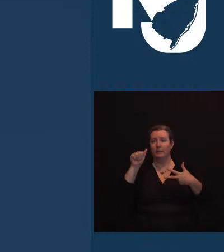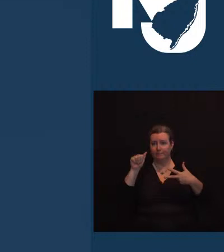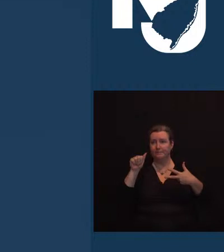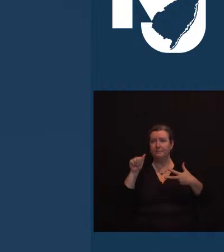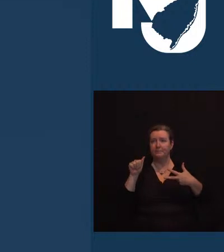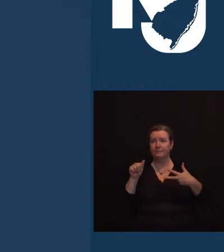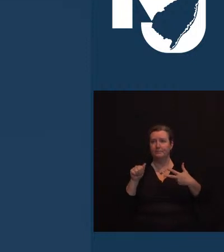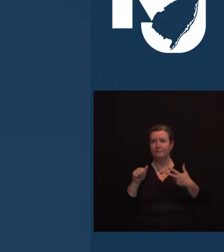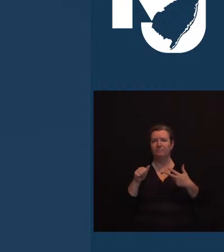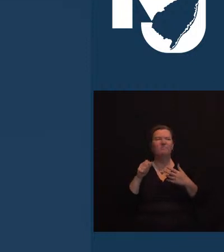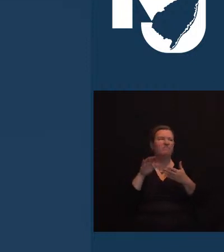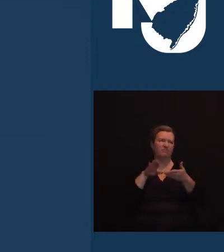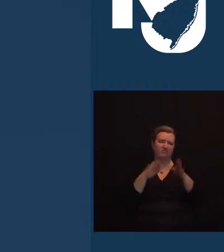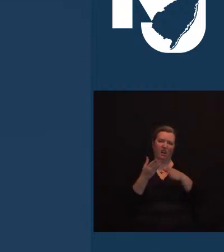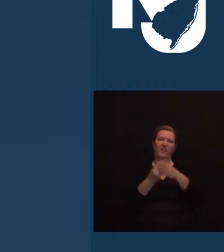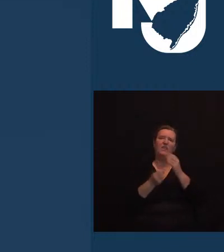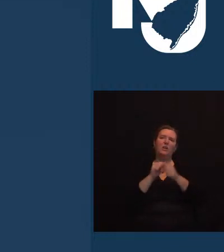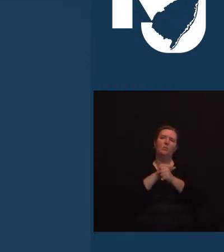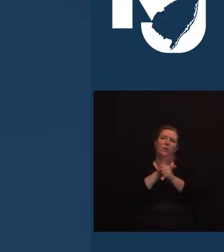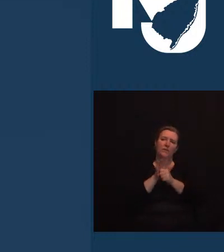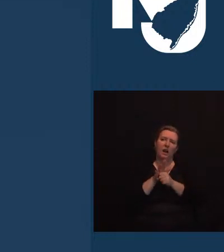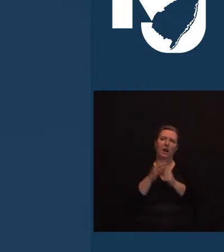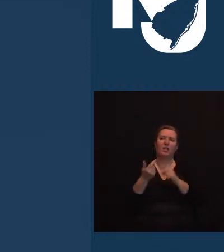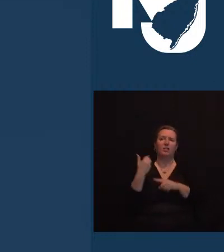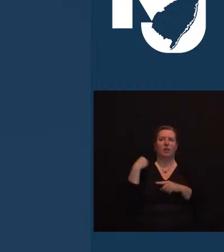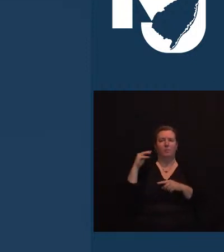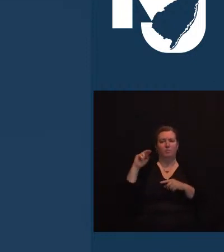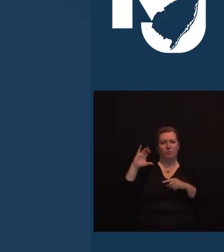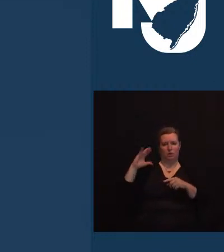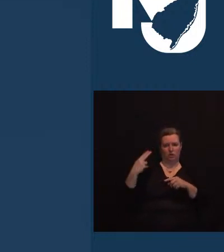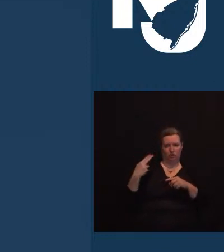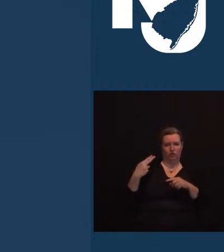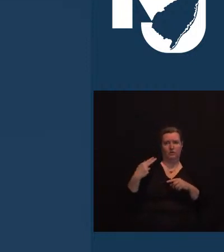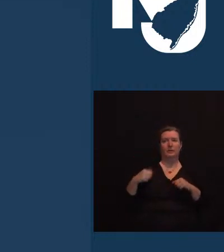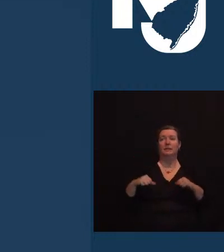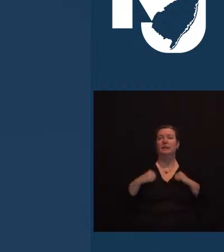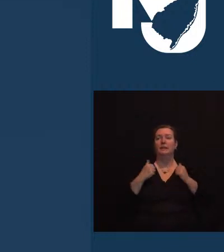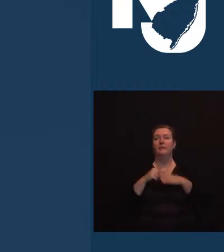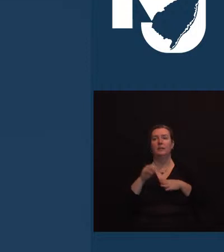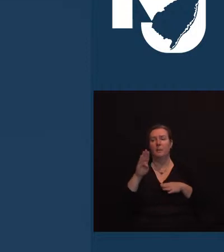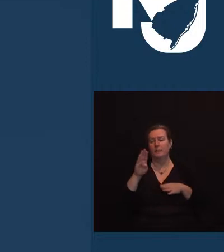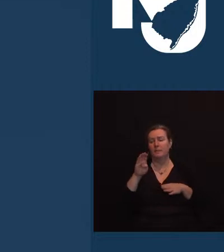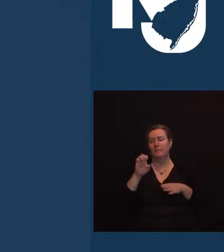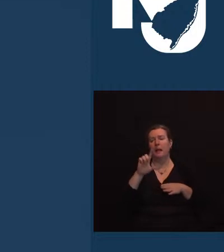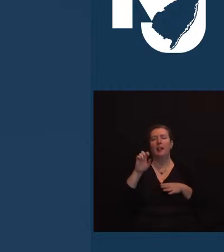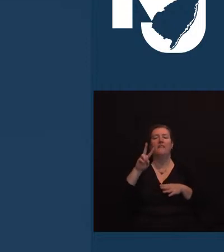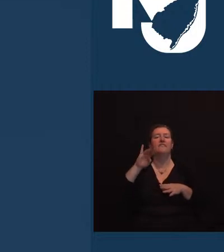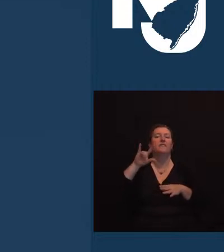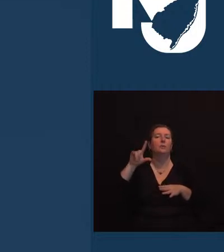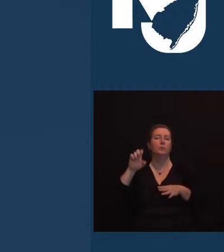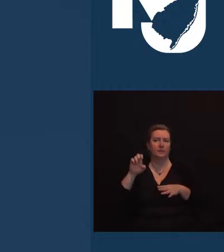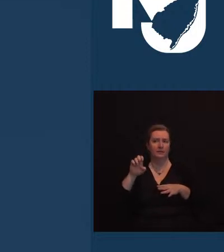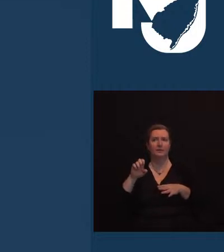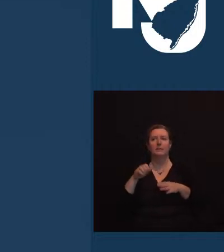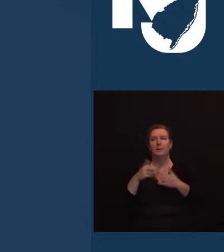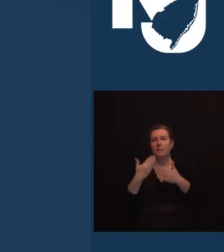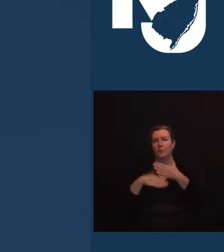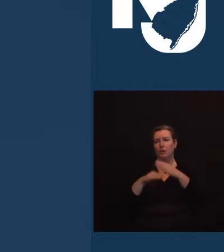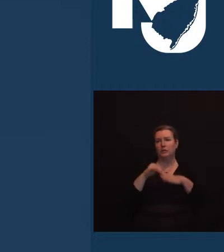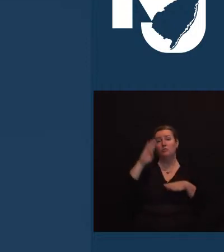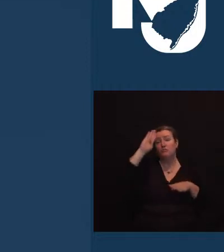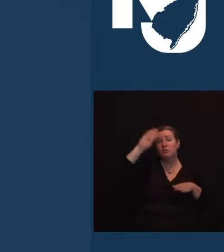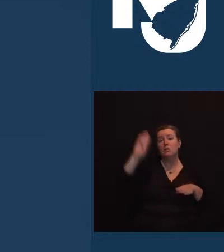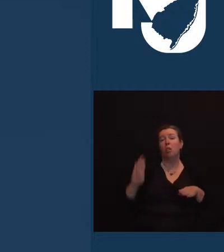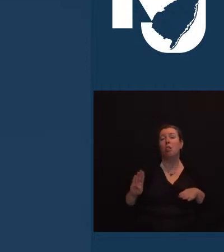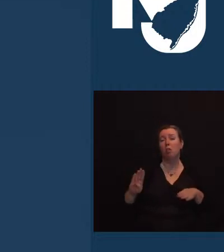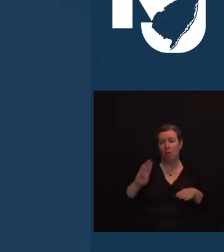from his family on March 19th. A resident of Belleville, he was born in the Brazilian port city of Belém Pará. At